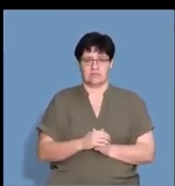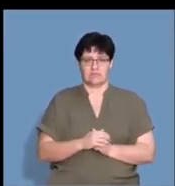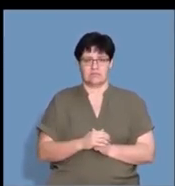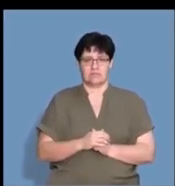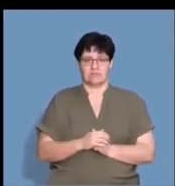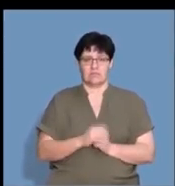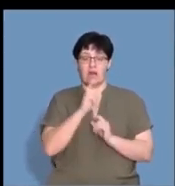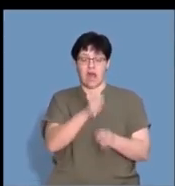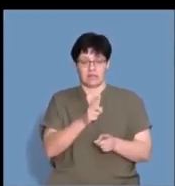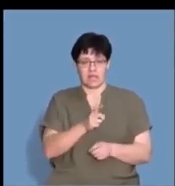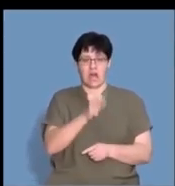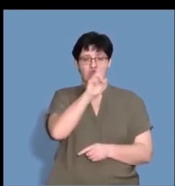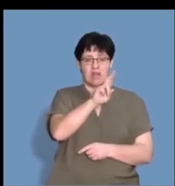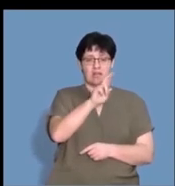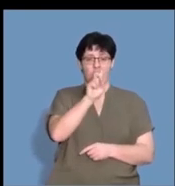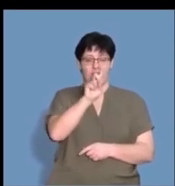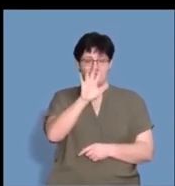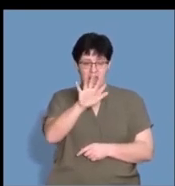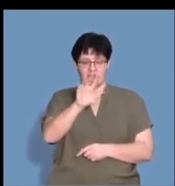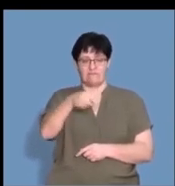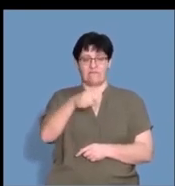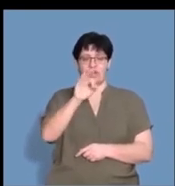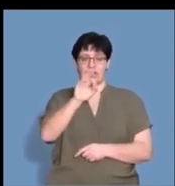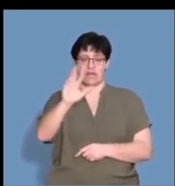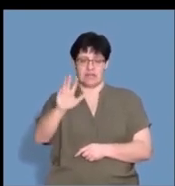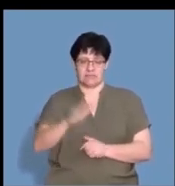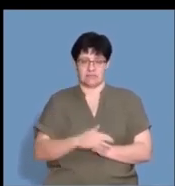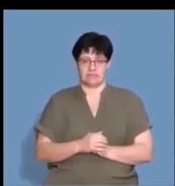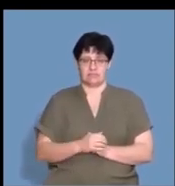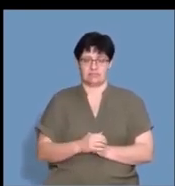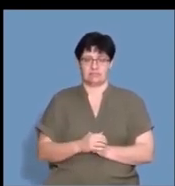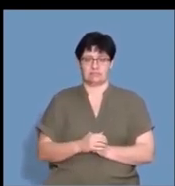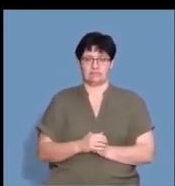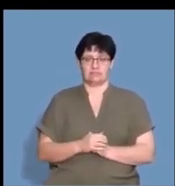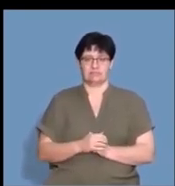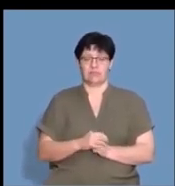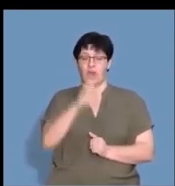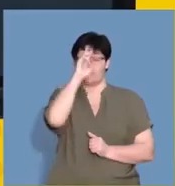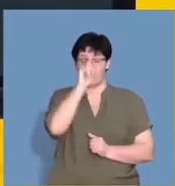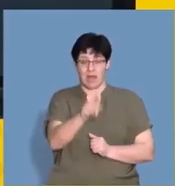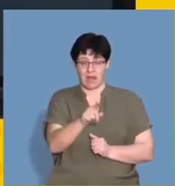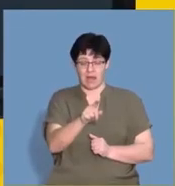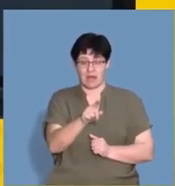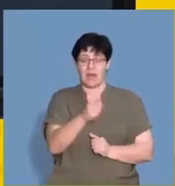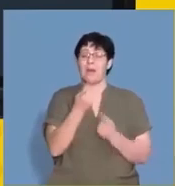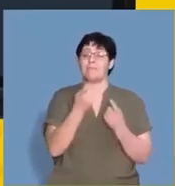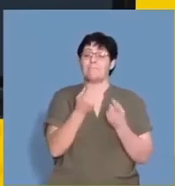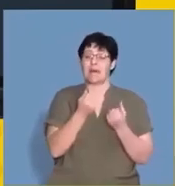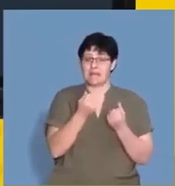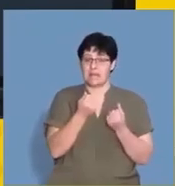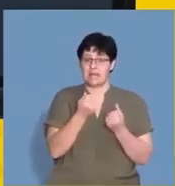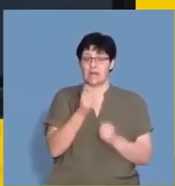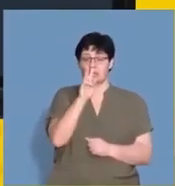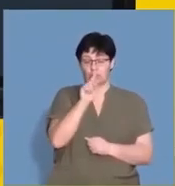is 15 Rand 39. Now guys, remember that money is 2